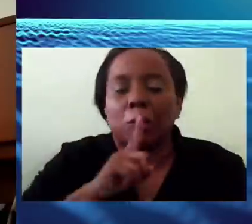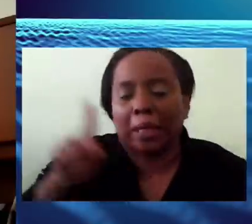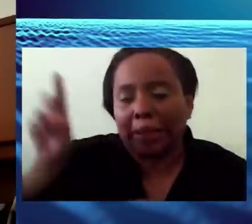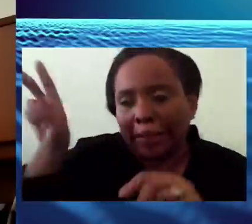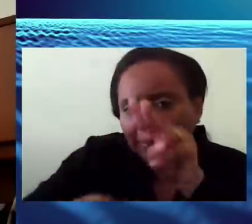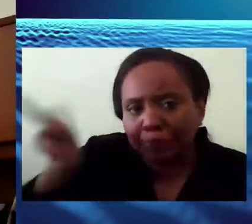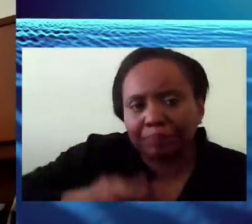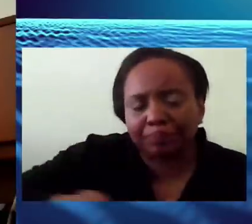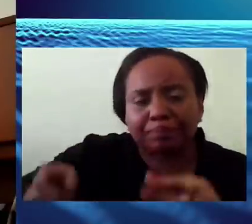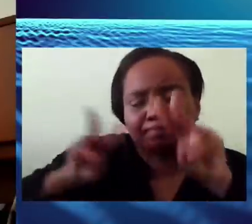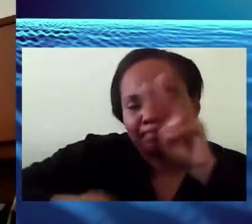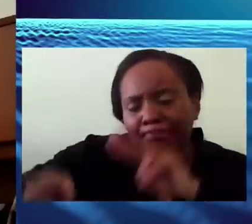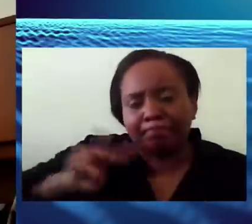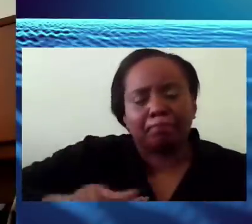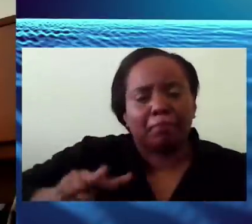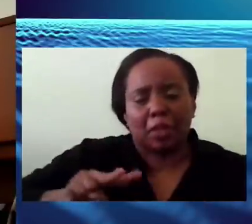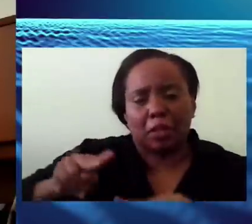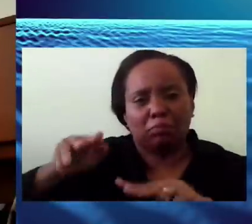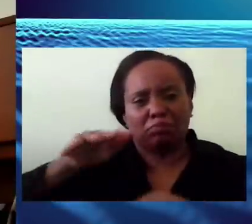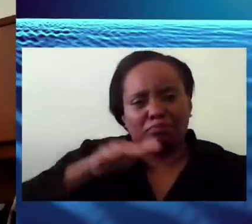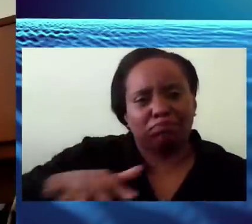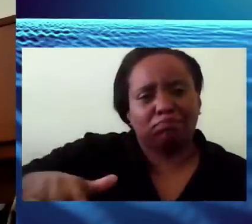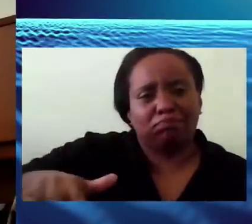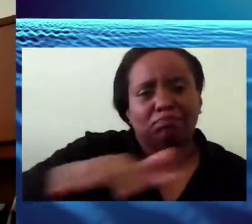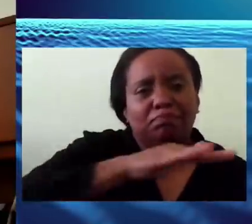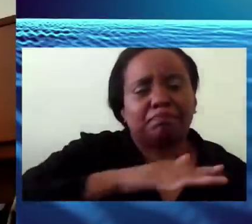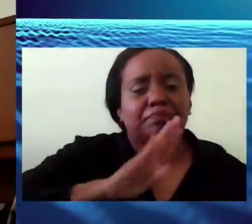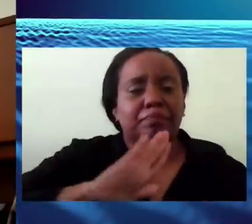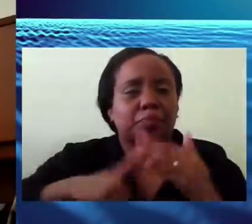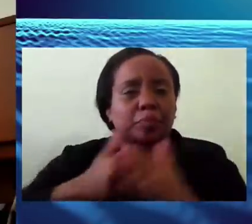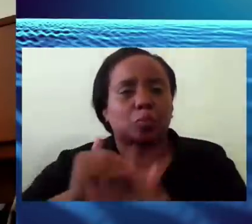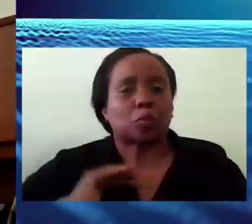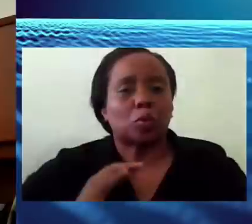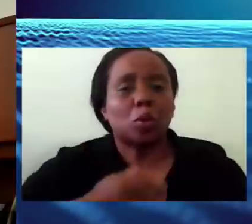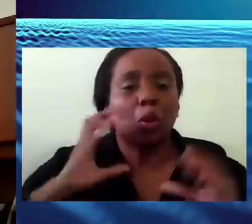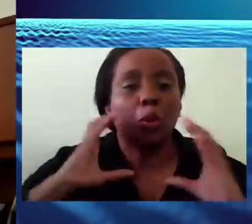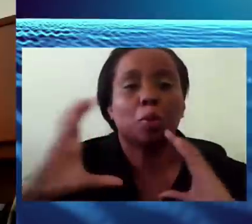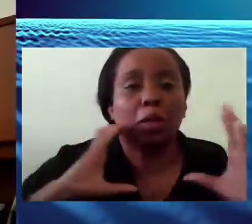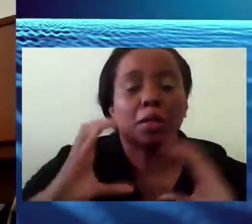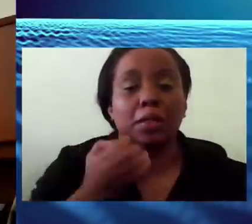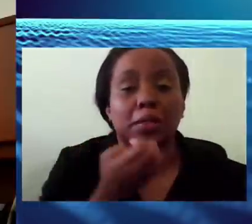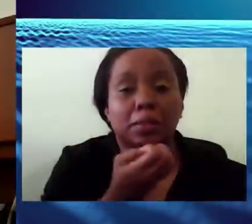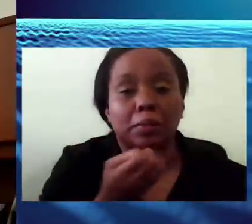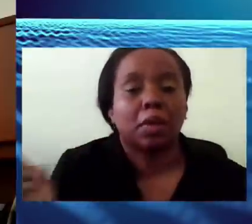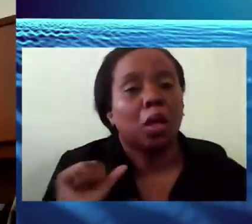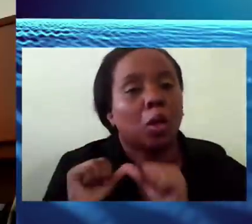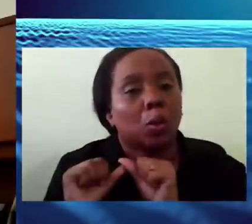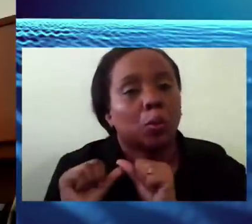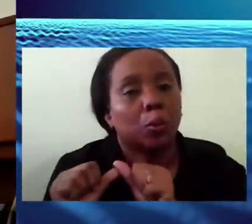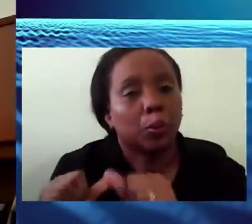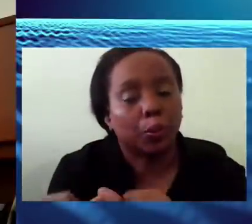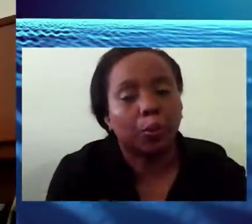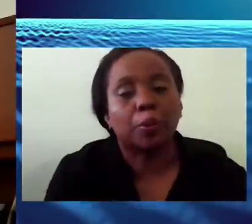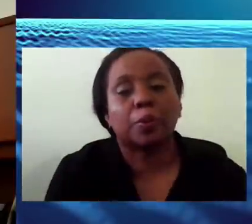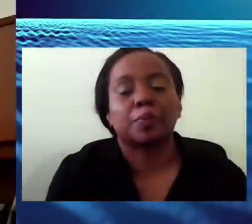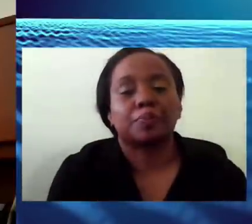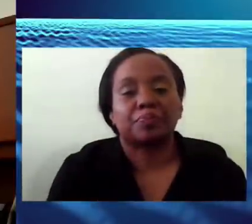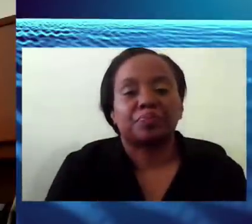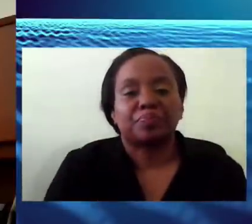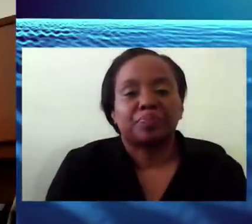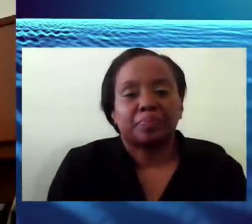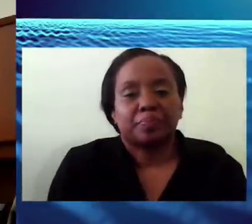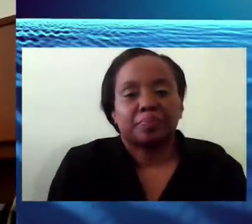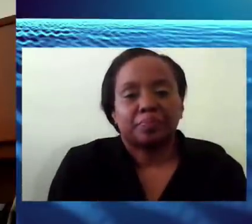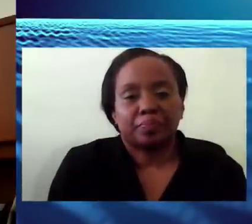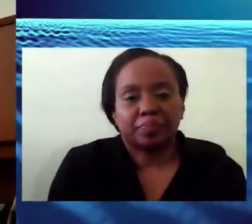airfield and all of our communications equipment. That process continued throughout the day. We are now in the process of